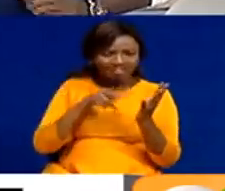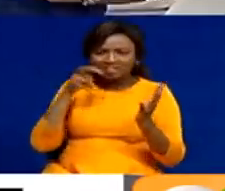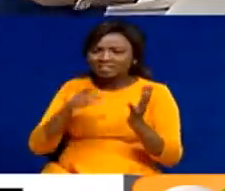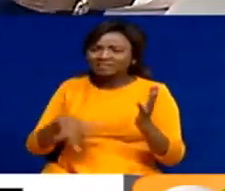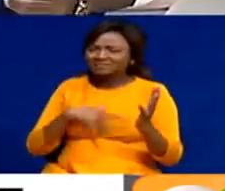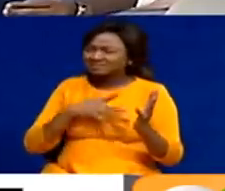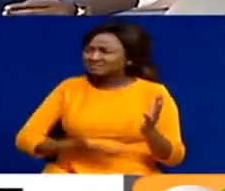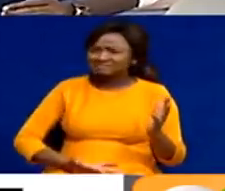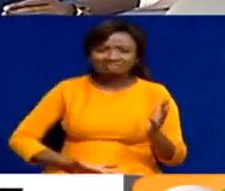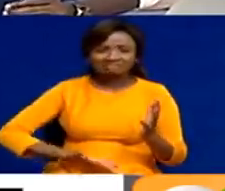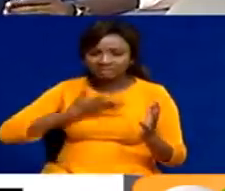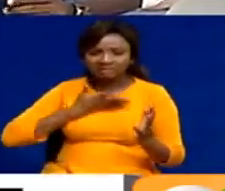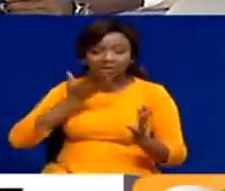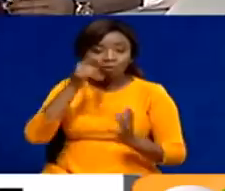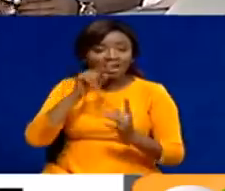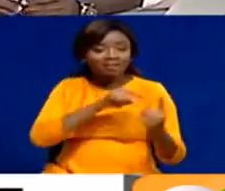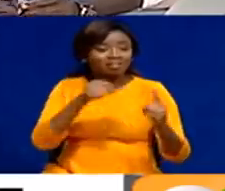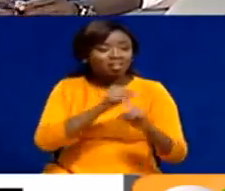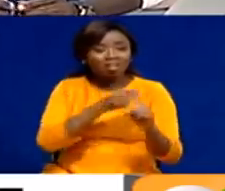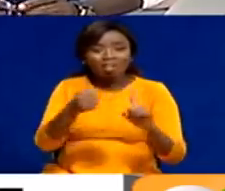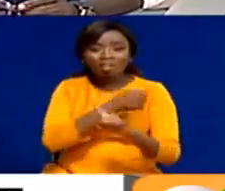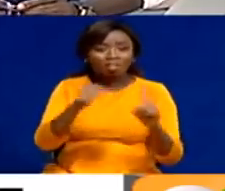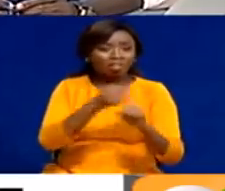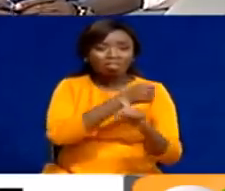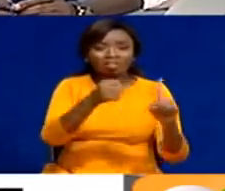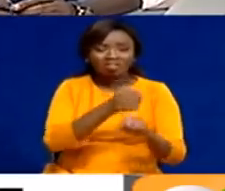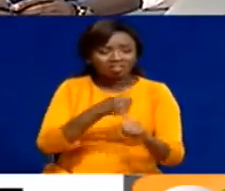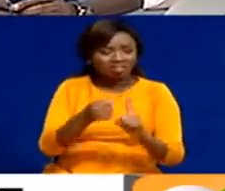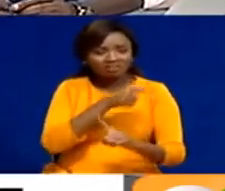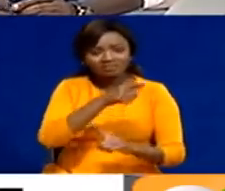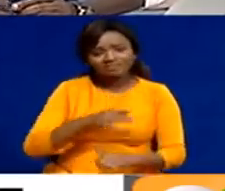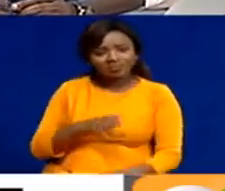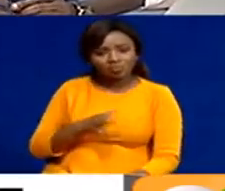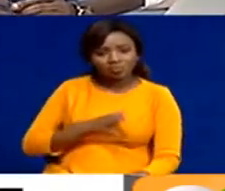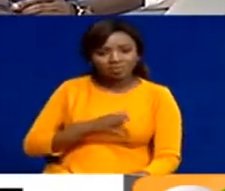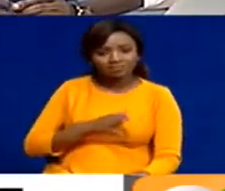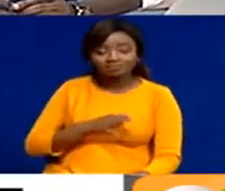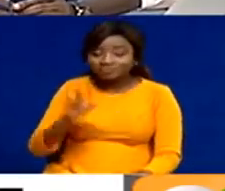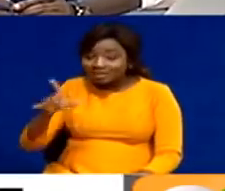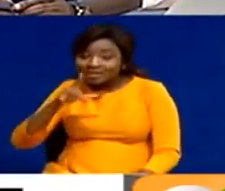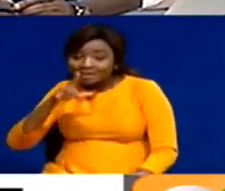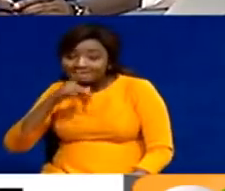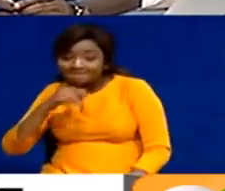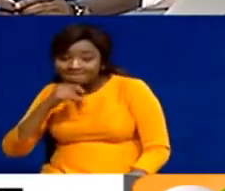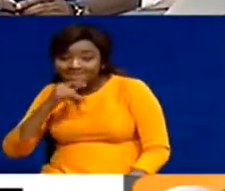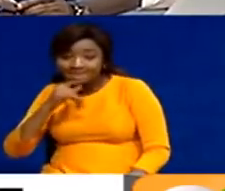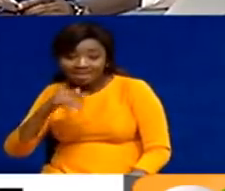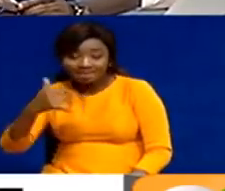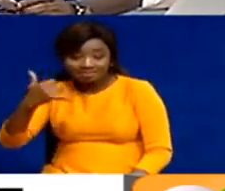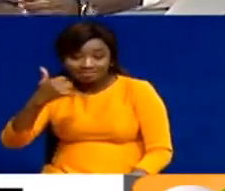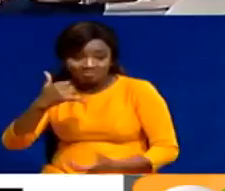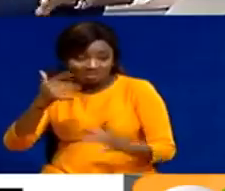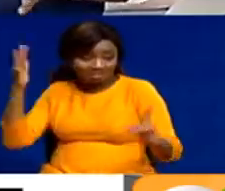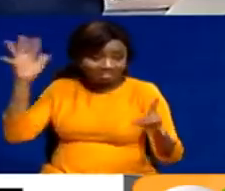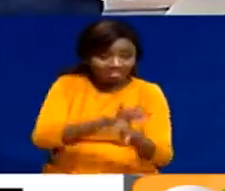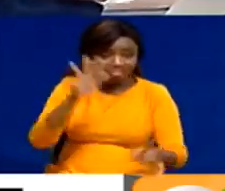Kenyans expressing anger over the brutal assault by a mob of Boda operators. The attack, filmed by mobile phone, showed adult